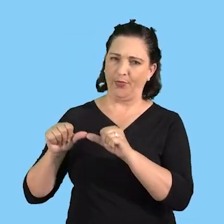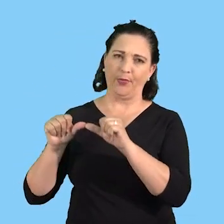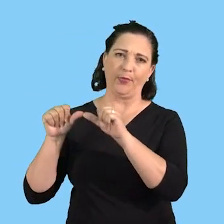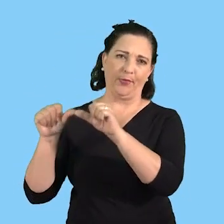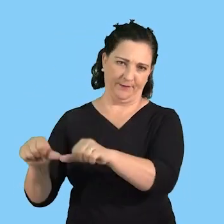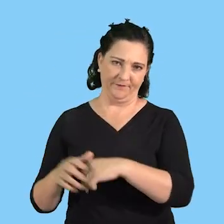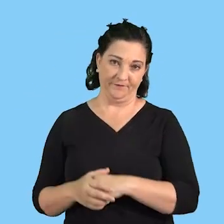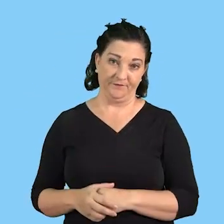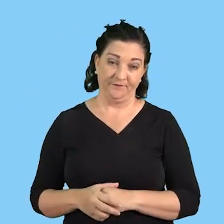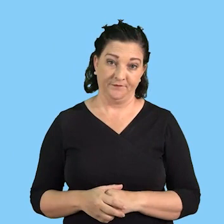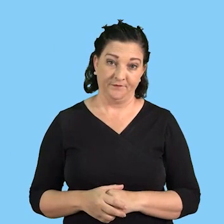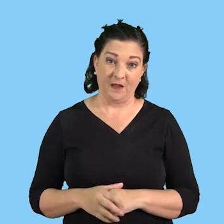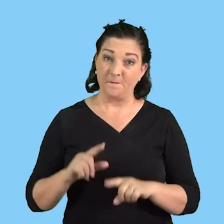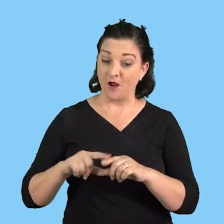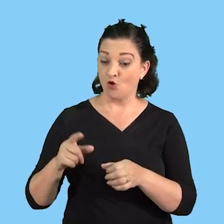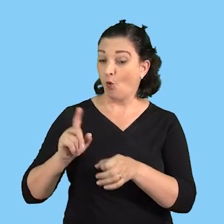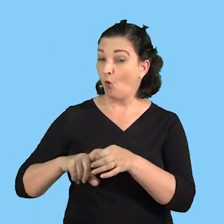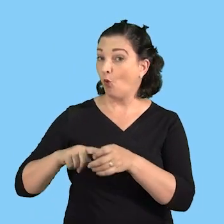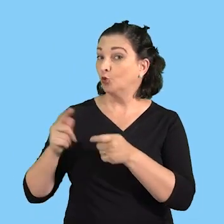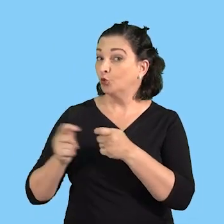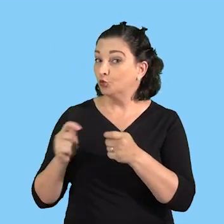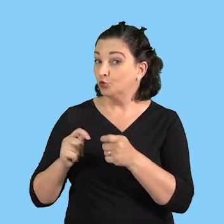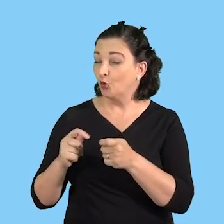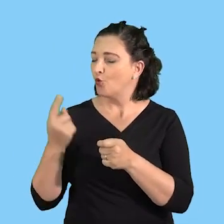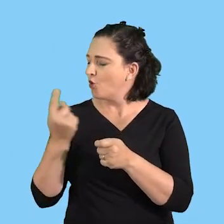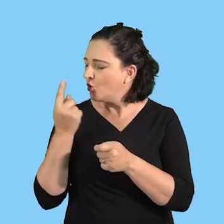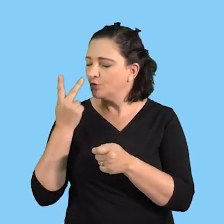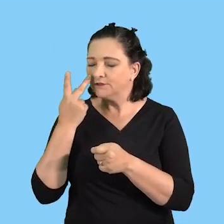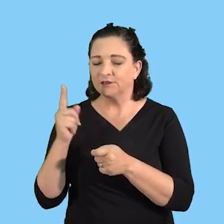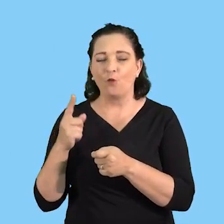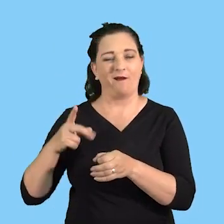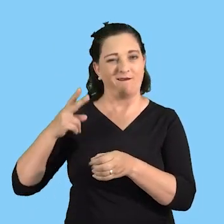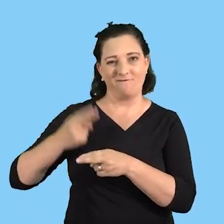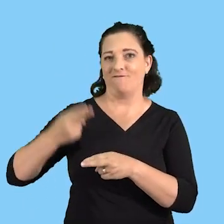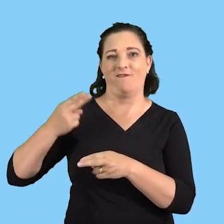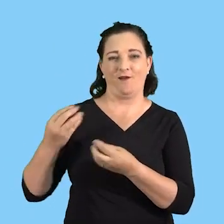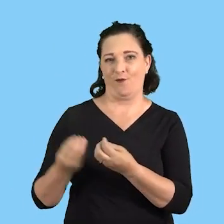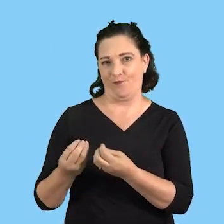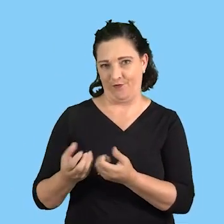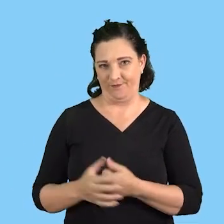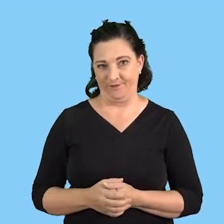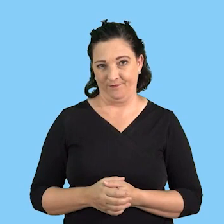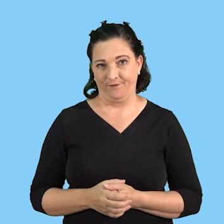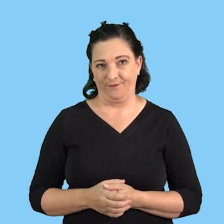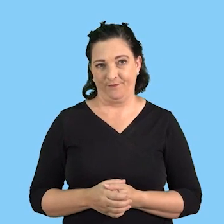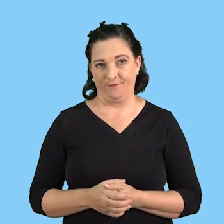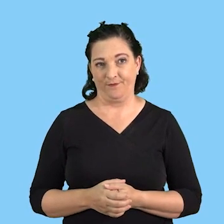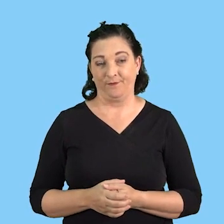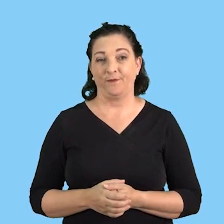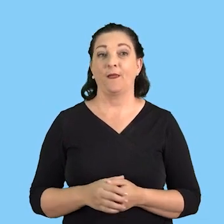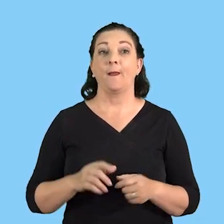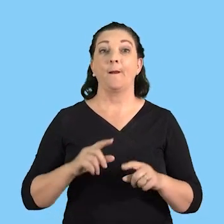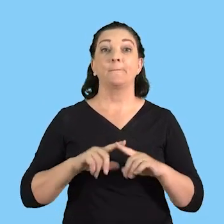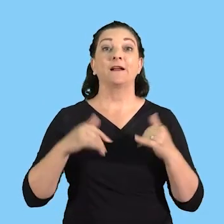quality control, we are only looking at the final product. Whereas with assurance, we are going to